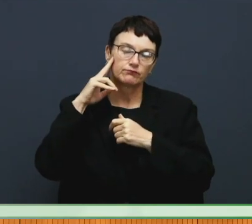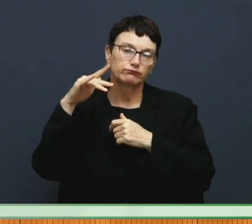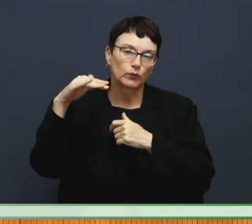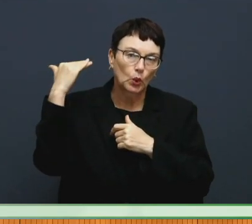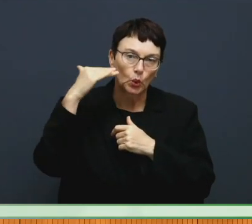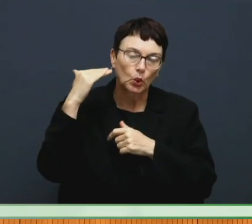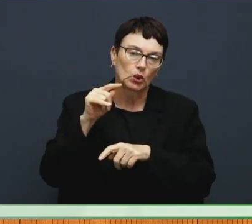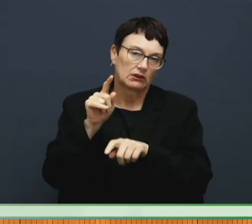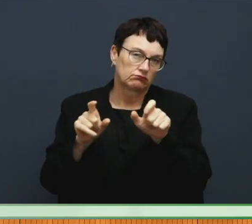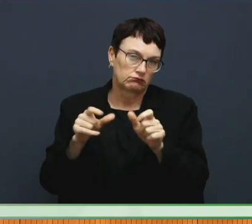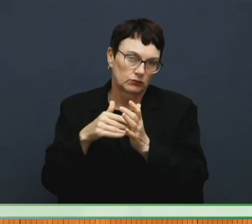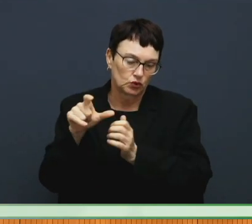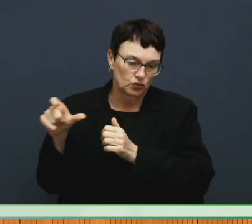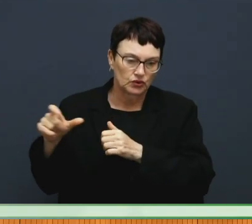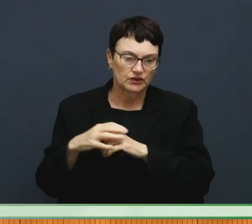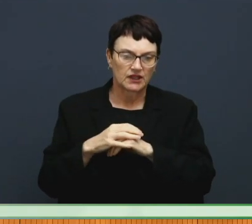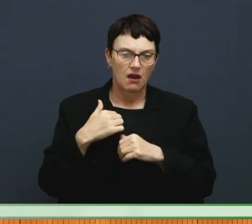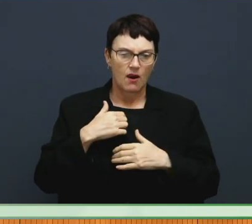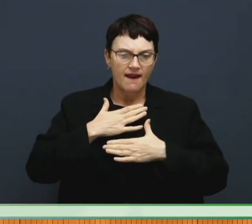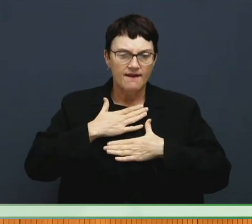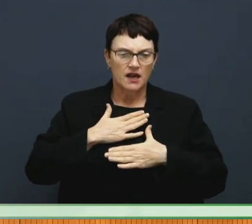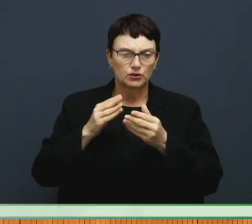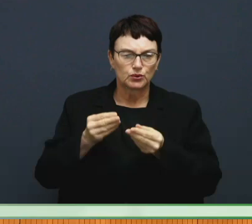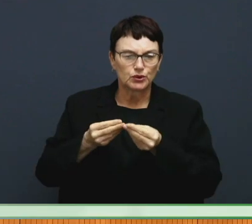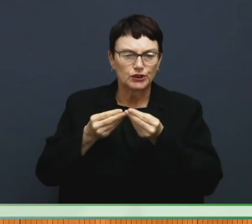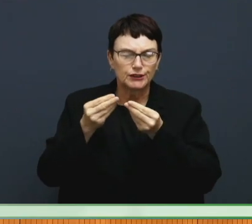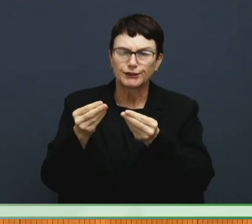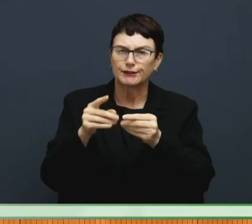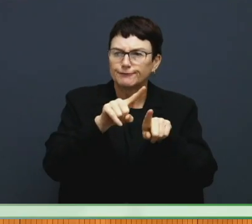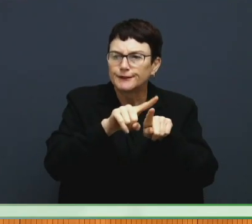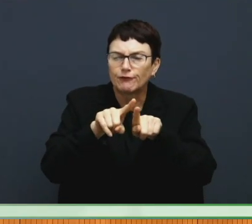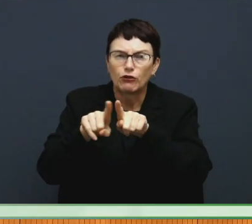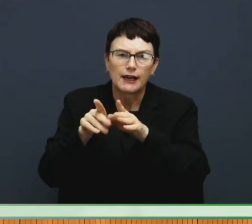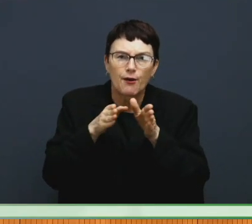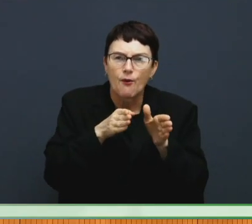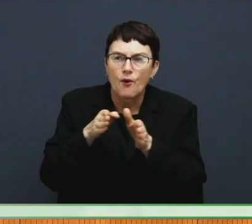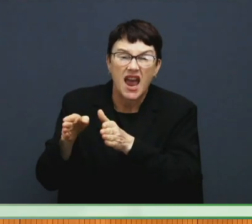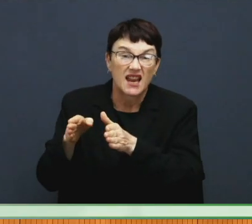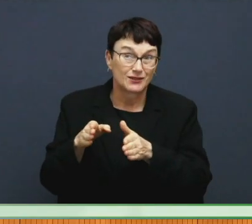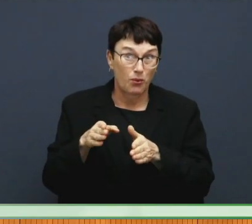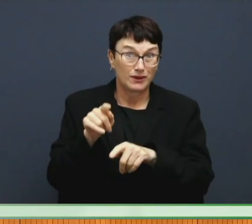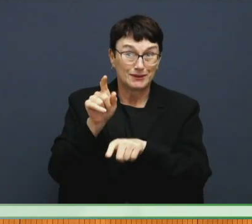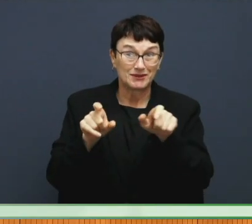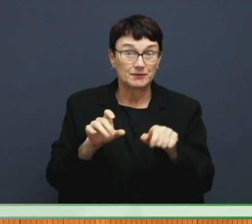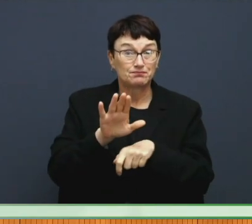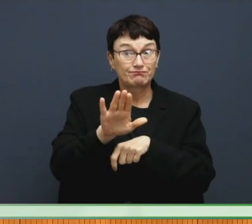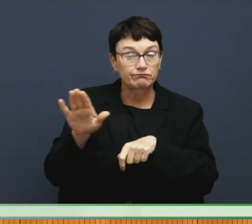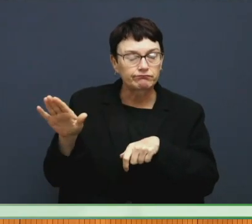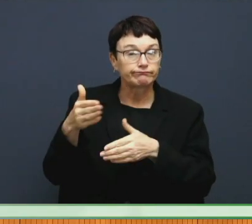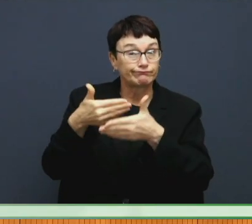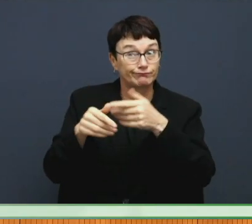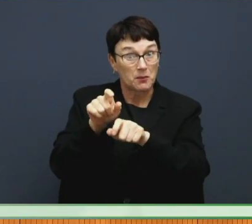and features. Our vocational education for people with disabilities designs